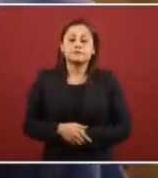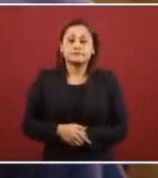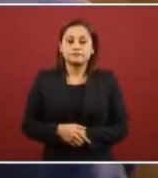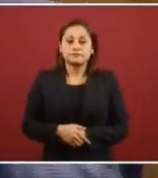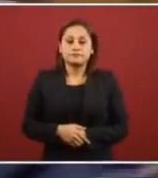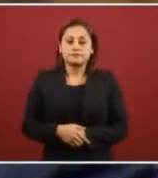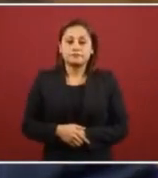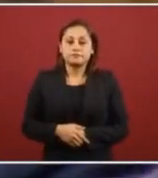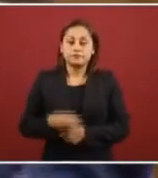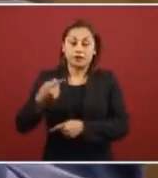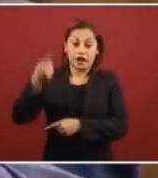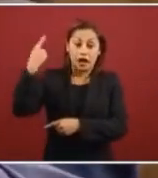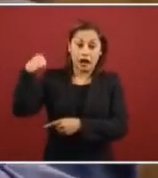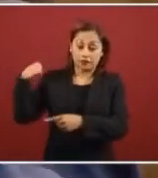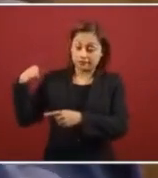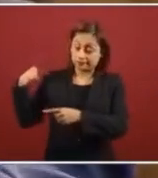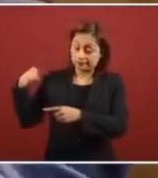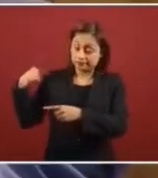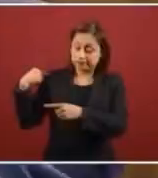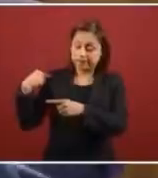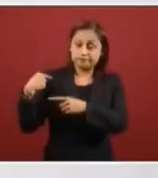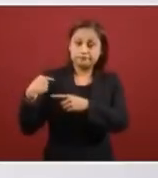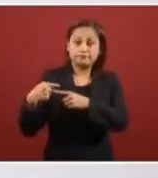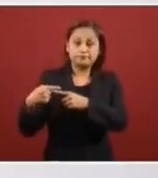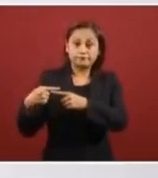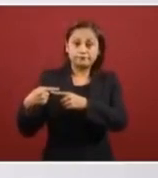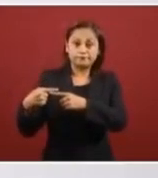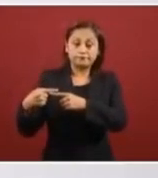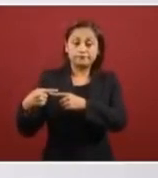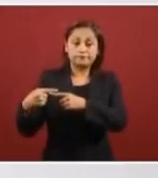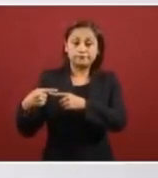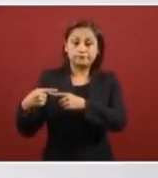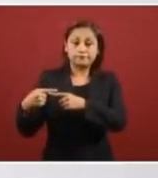and since that time to